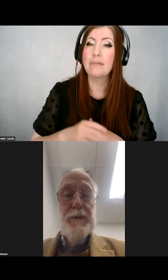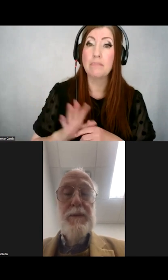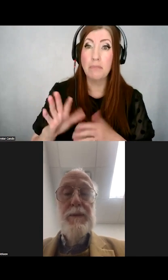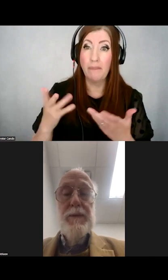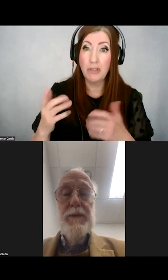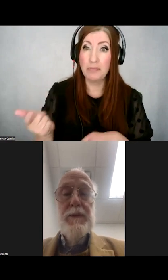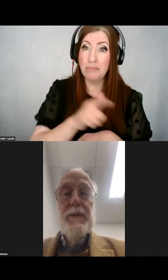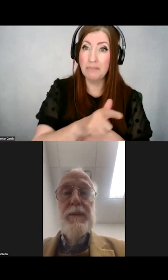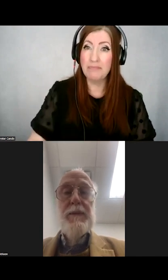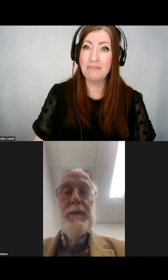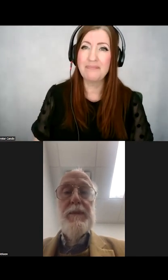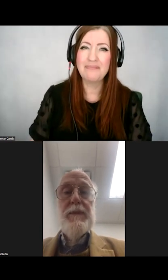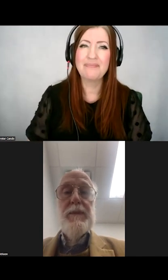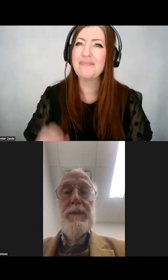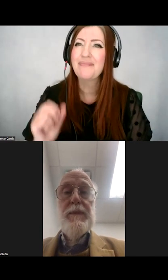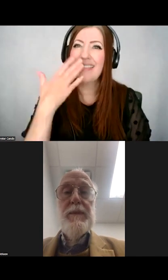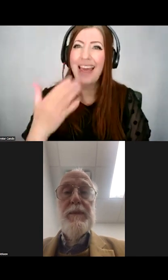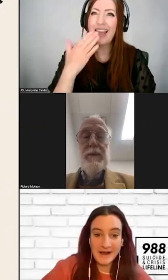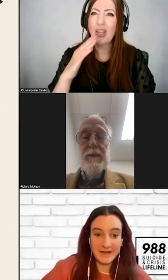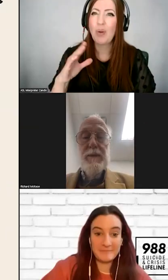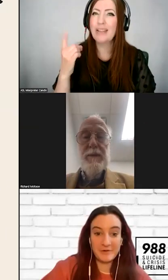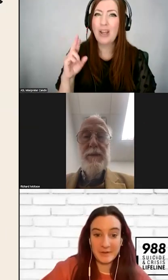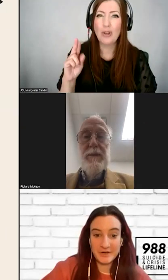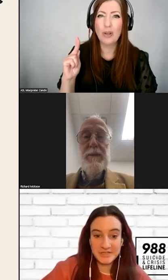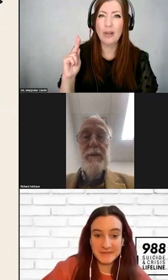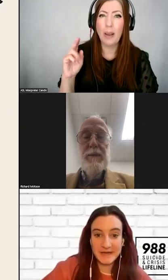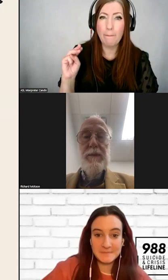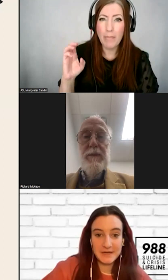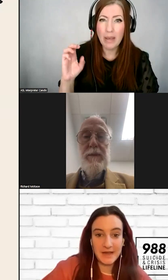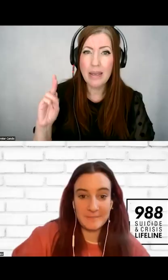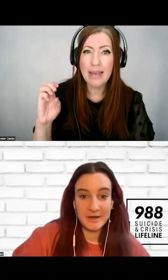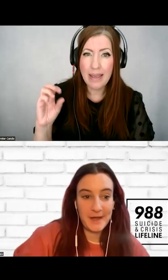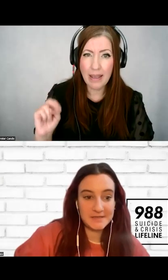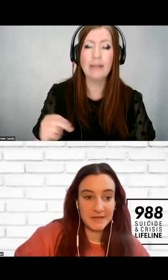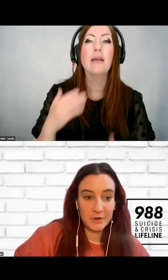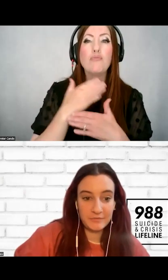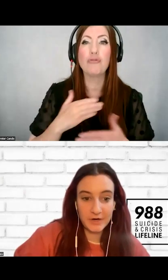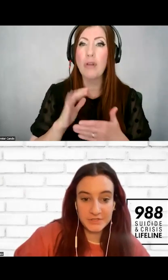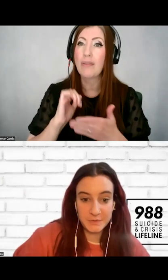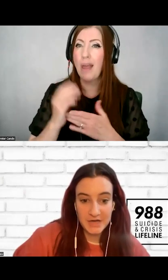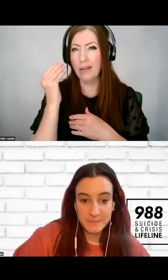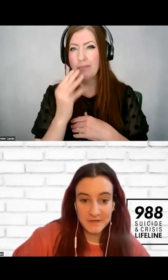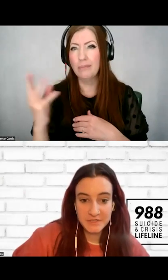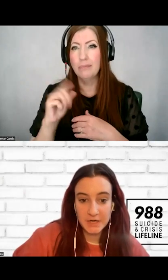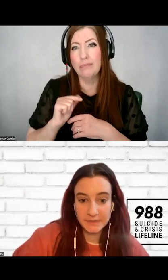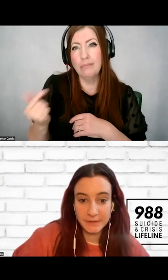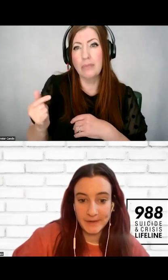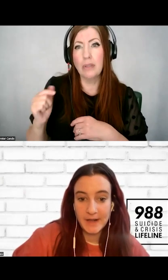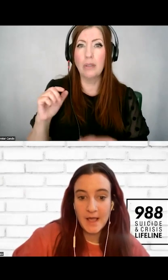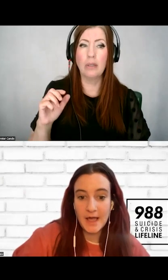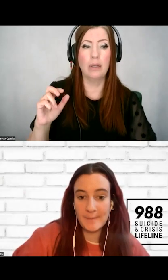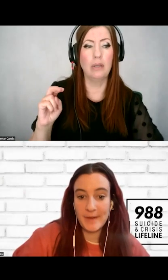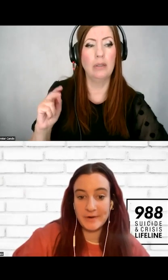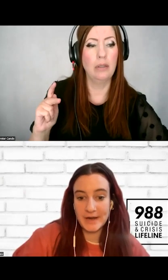back. Thank you so much, Dr. McKean. Really appreciate that update. And I'm going to pass it over to Nashbid to talk a little